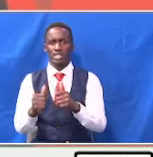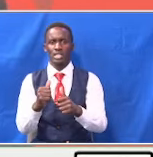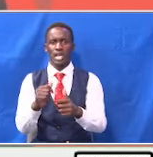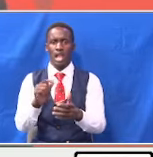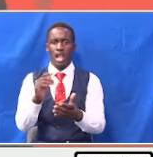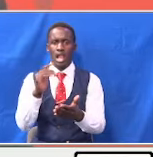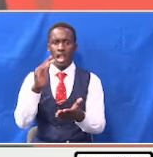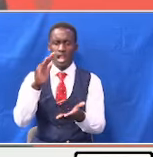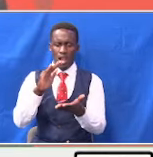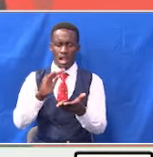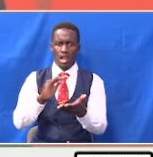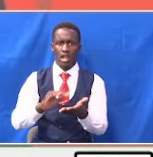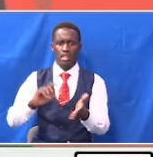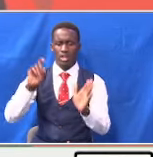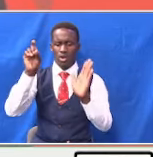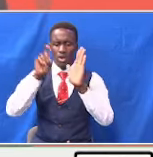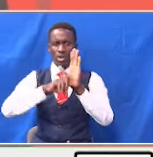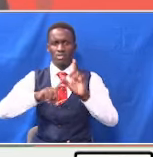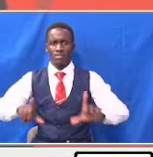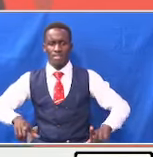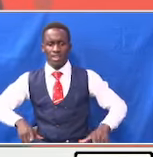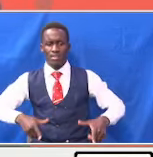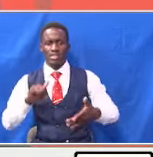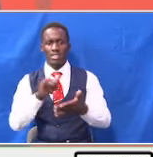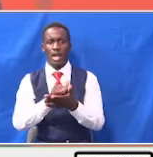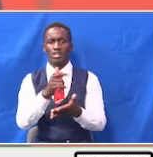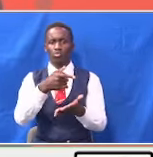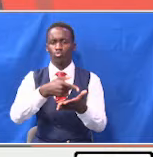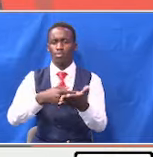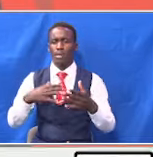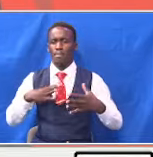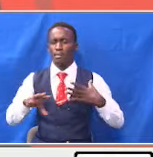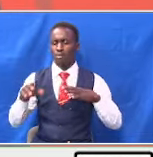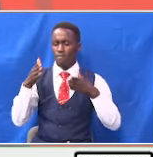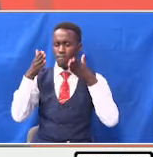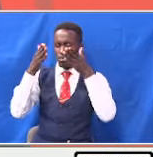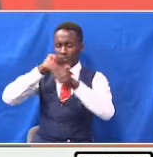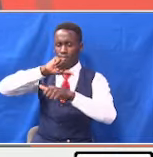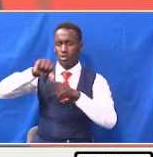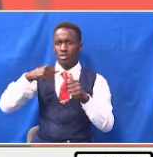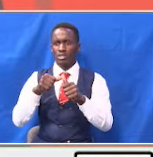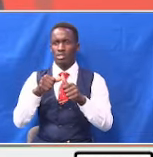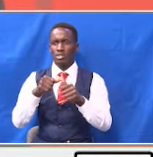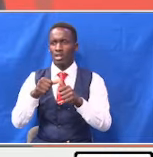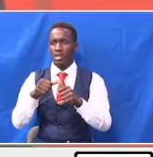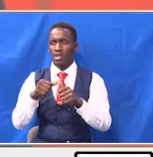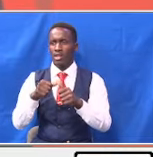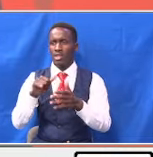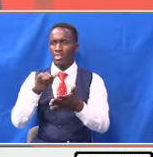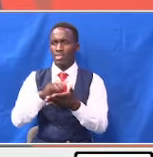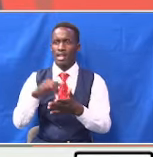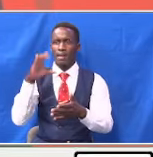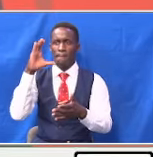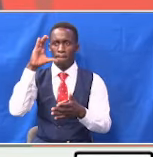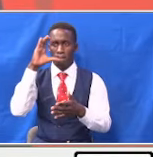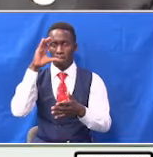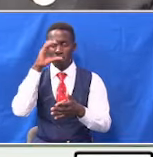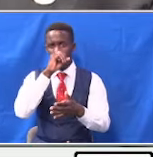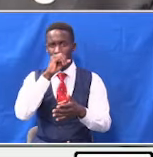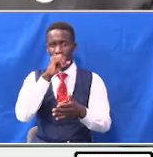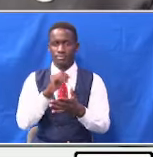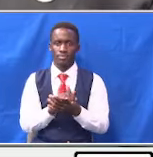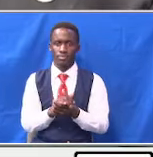the cost of living. That's what the common person is looking into. So that was missing? That is missing. What would you